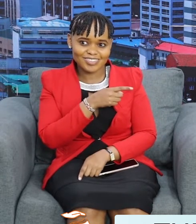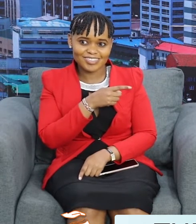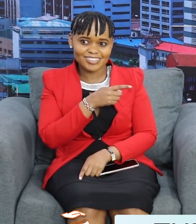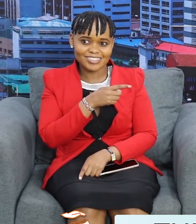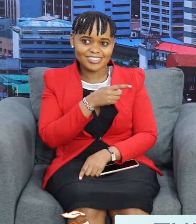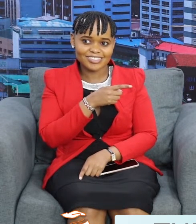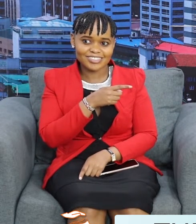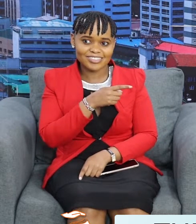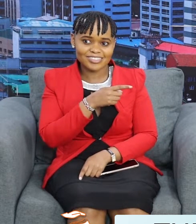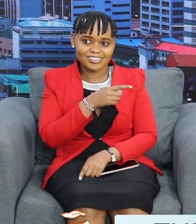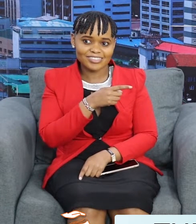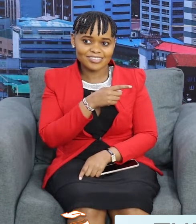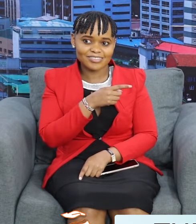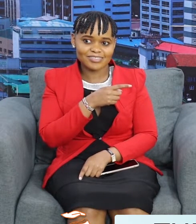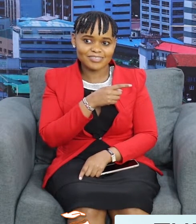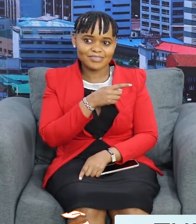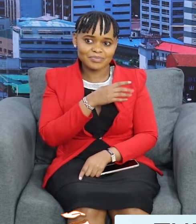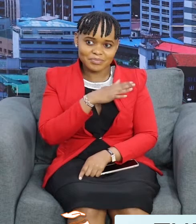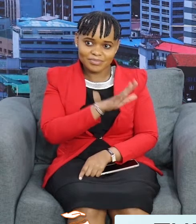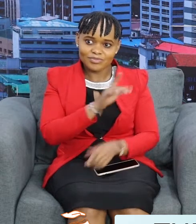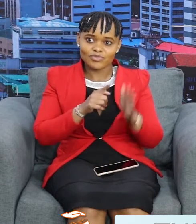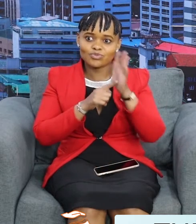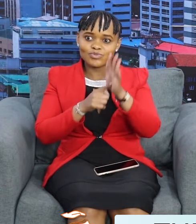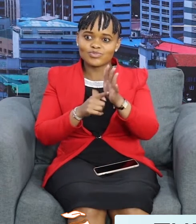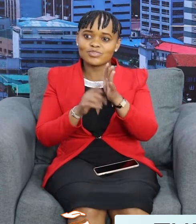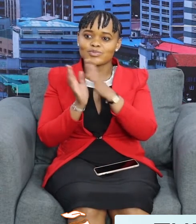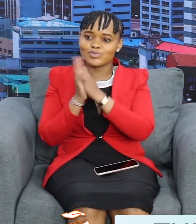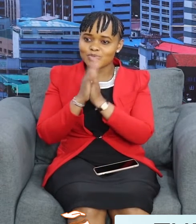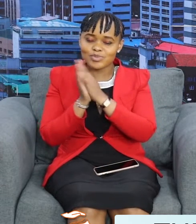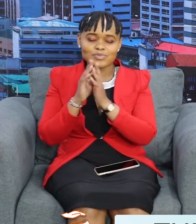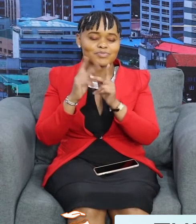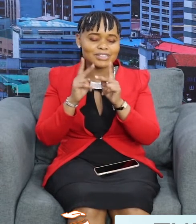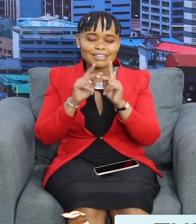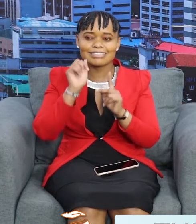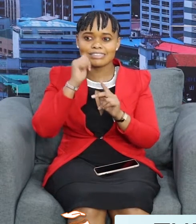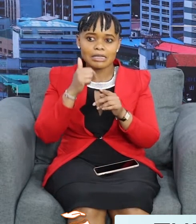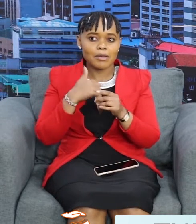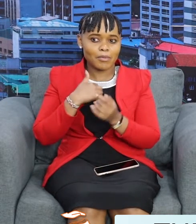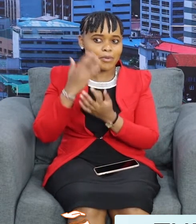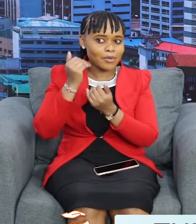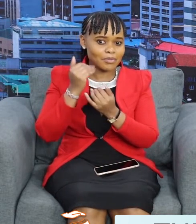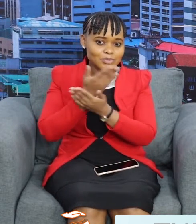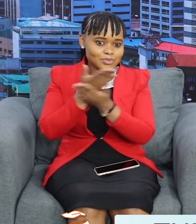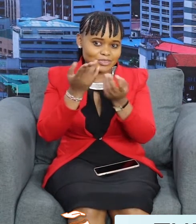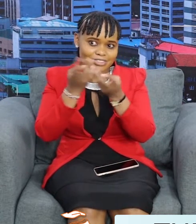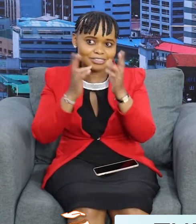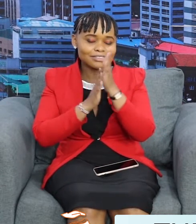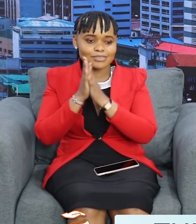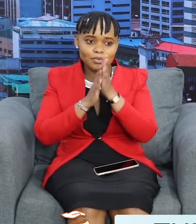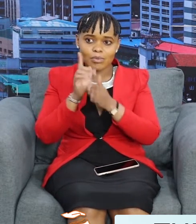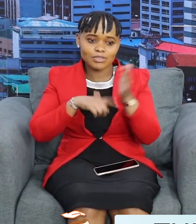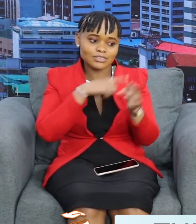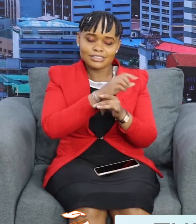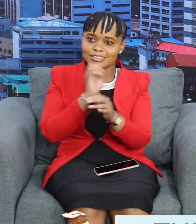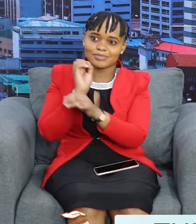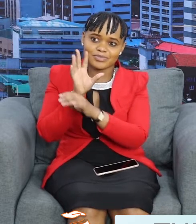Now, I really want to thank you, because that is all that I had prepared for you. And your story is really inspiring, and I hope